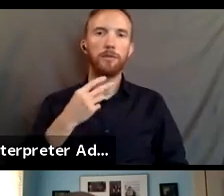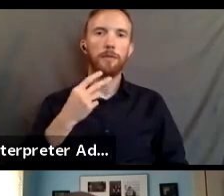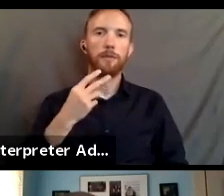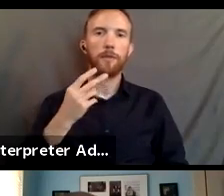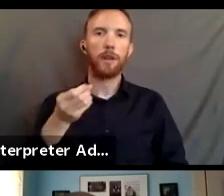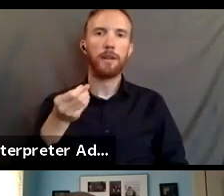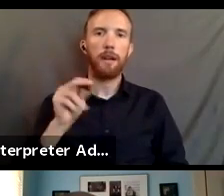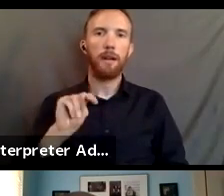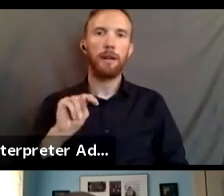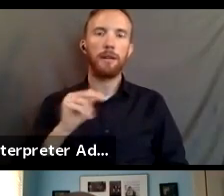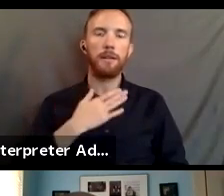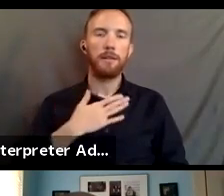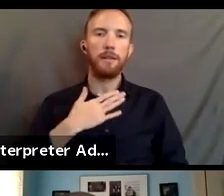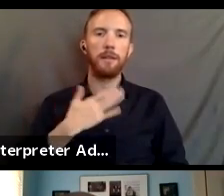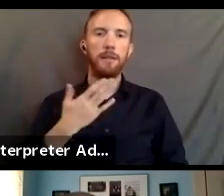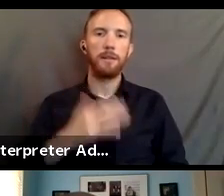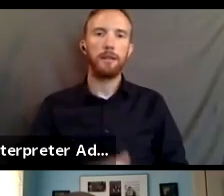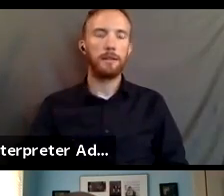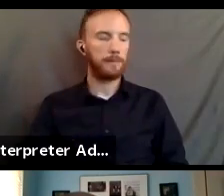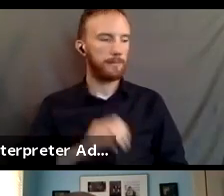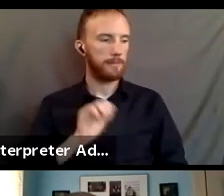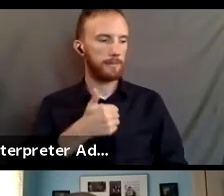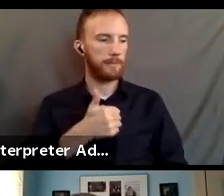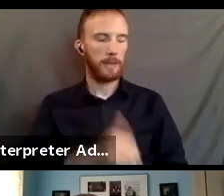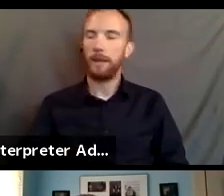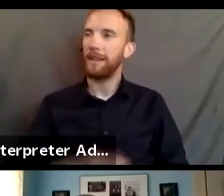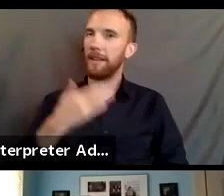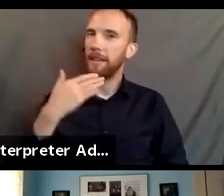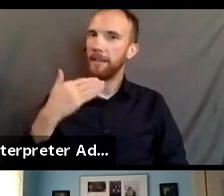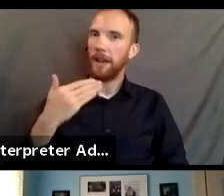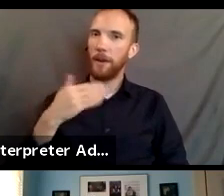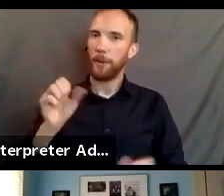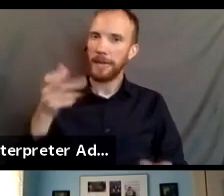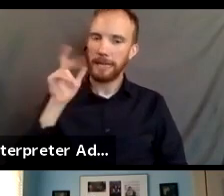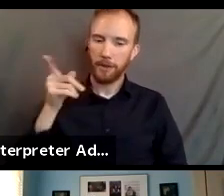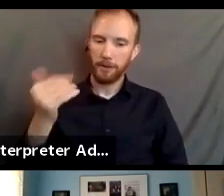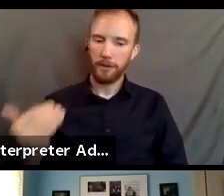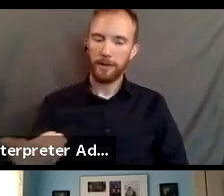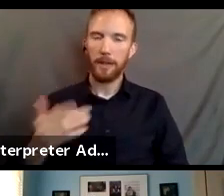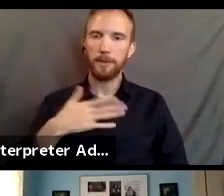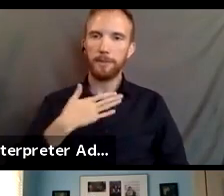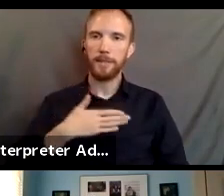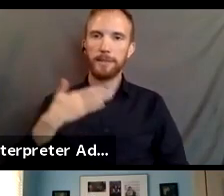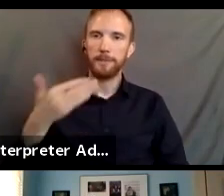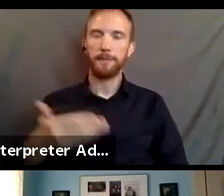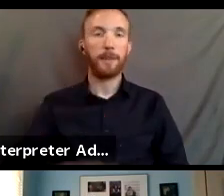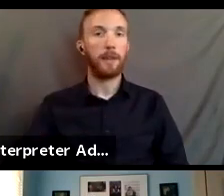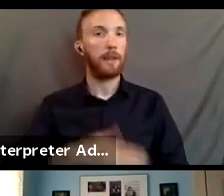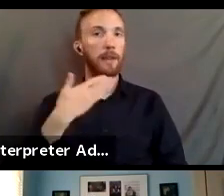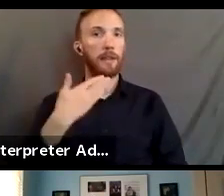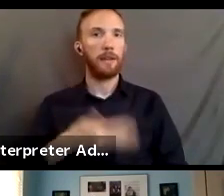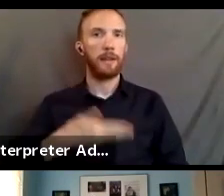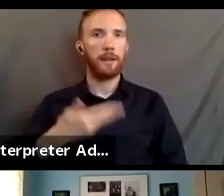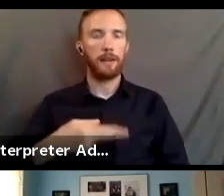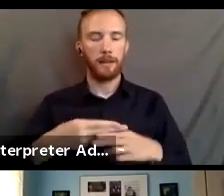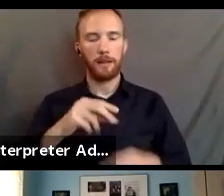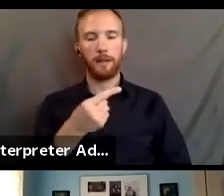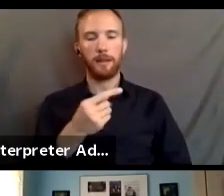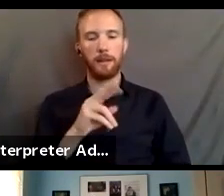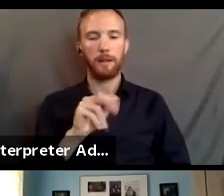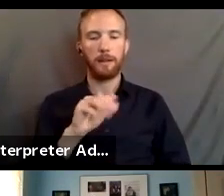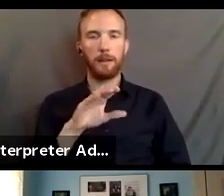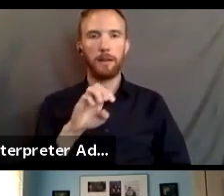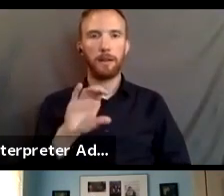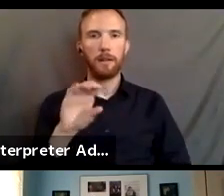miss chan got it thank you we can hear you please proceed thank you my name is grace chan mckibben i'm the